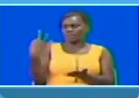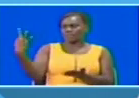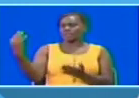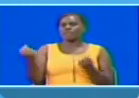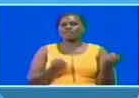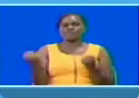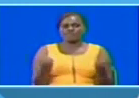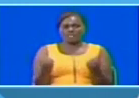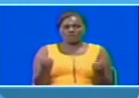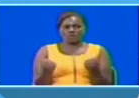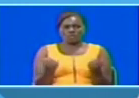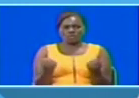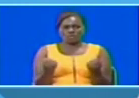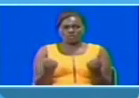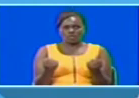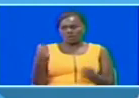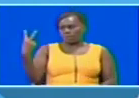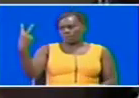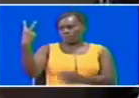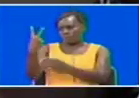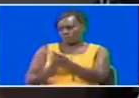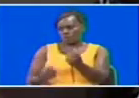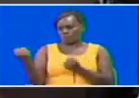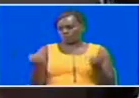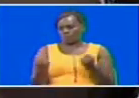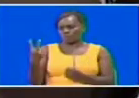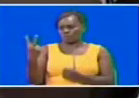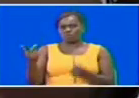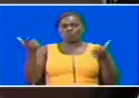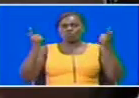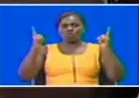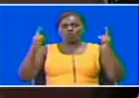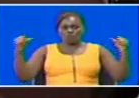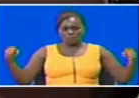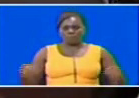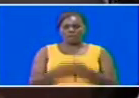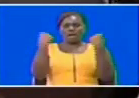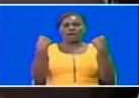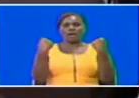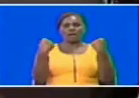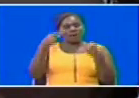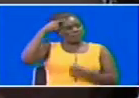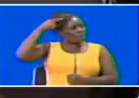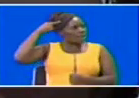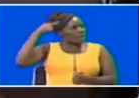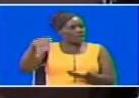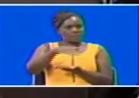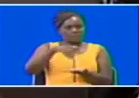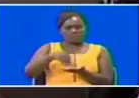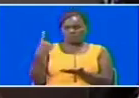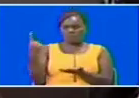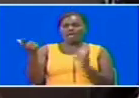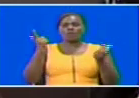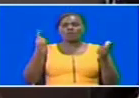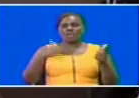at the man-eater's Tsavo. The two were both drivers of two canters that collided head-on at the black spot. One canter was